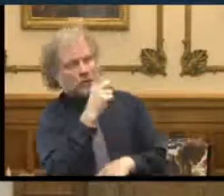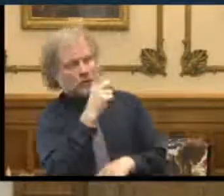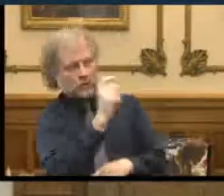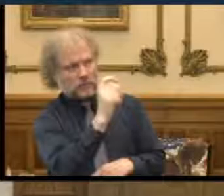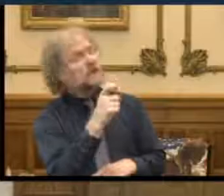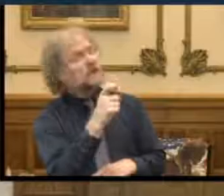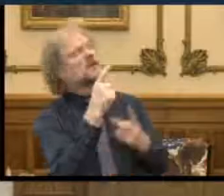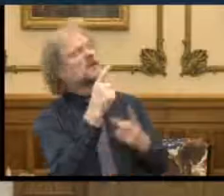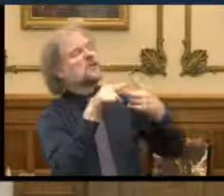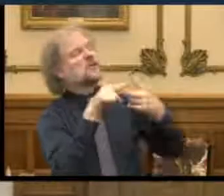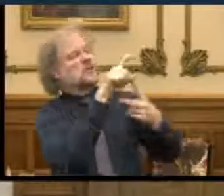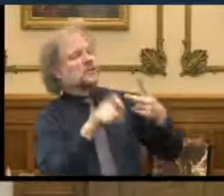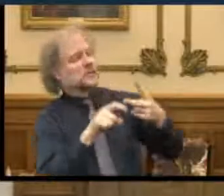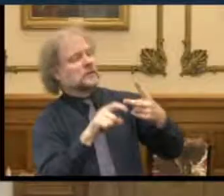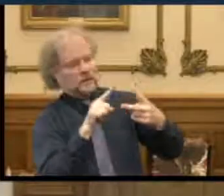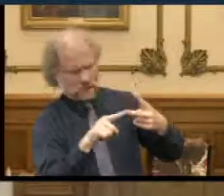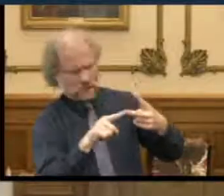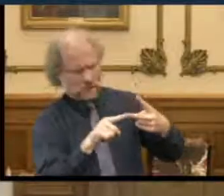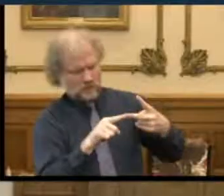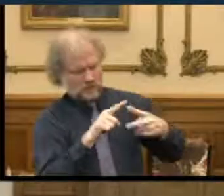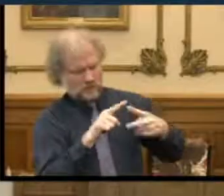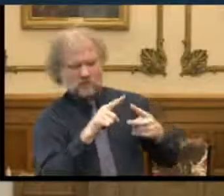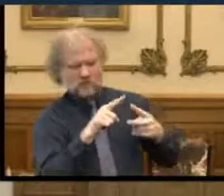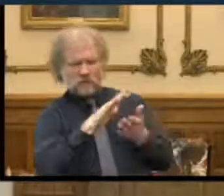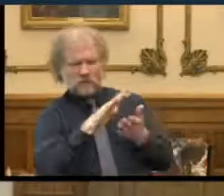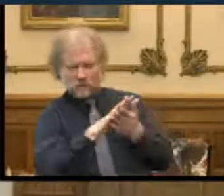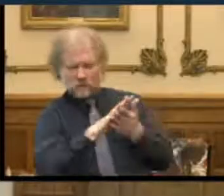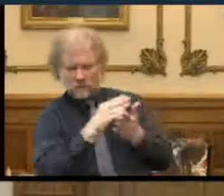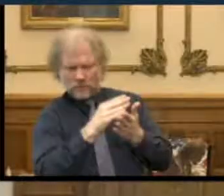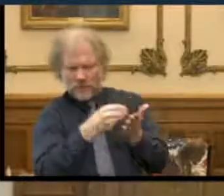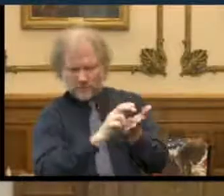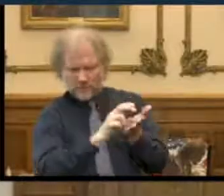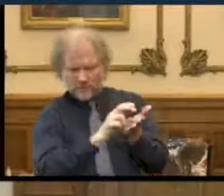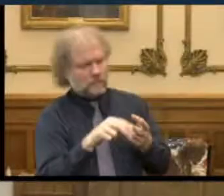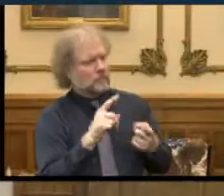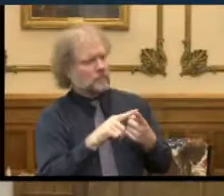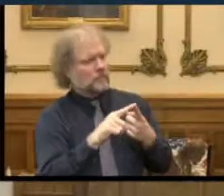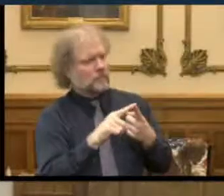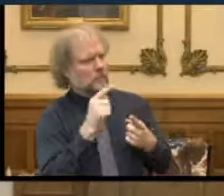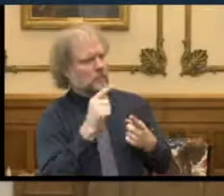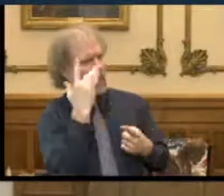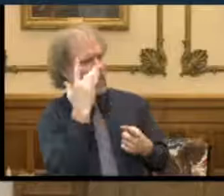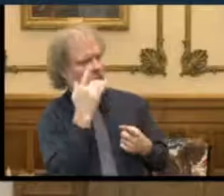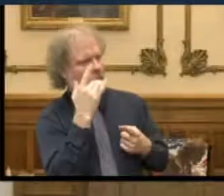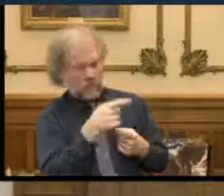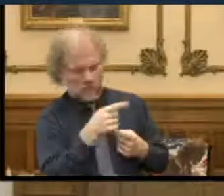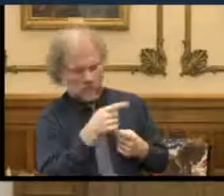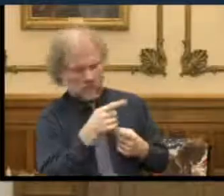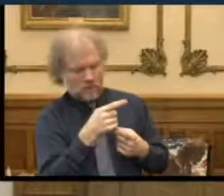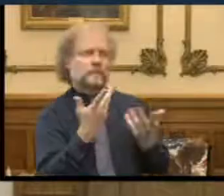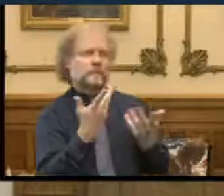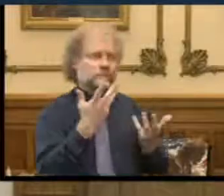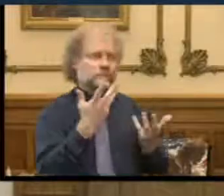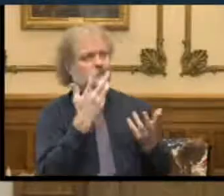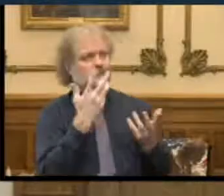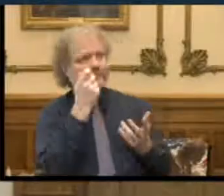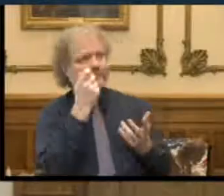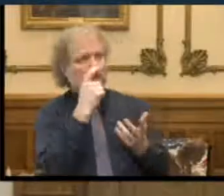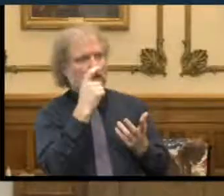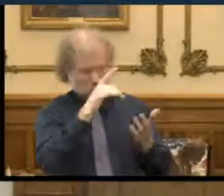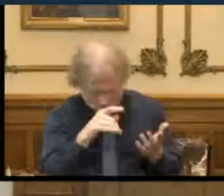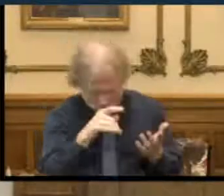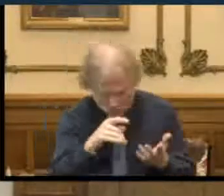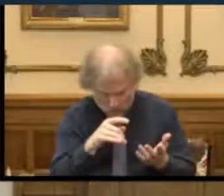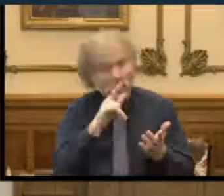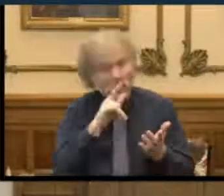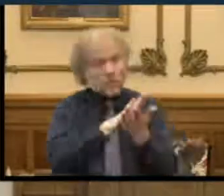of questions, Governor. First of all, on the issue of school funding, why give, obviously I can understand giving schools the